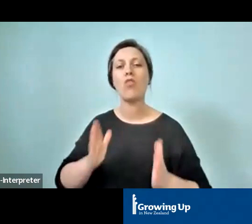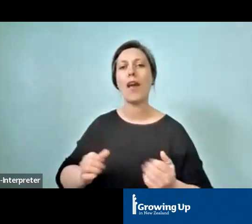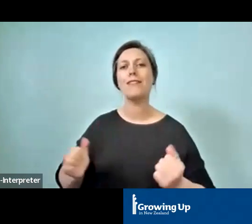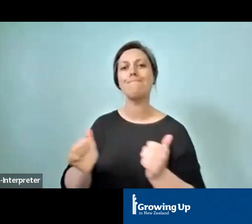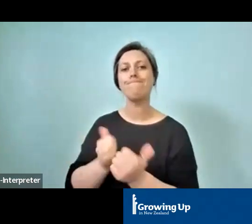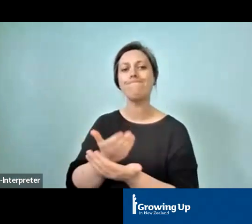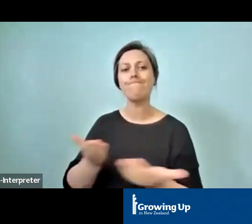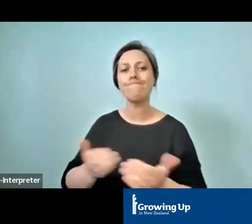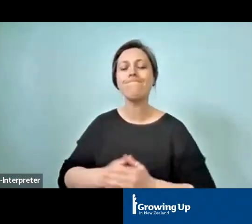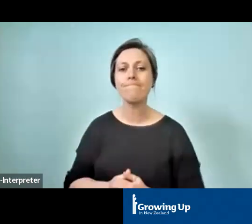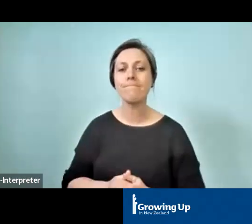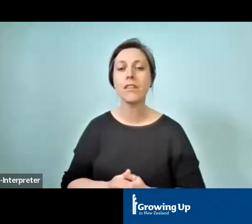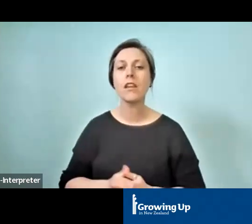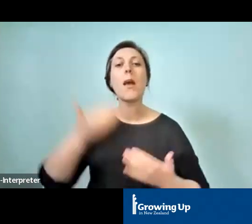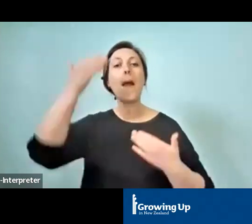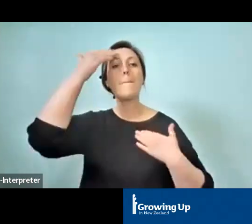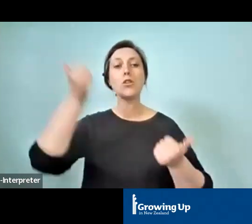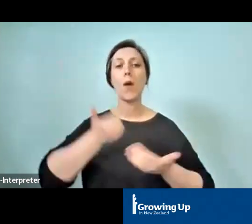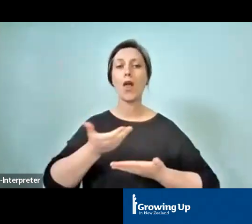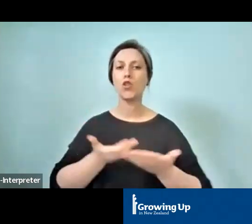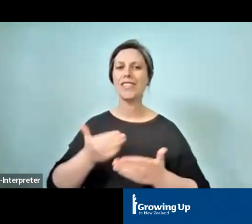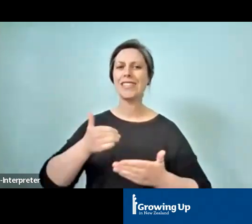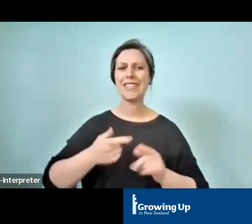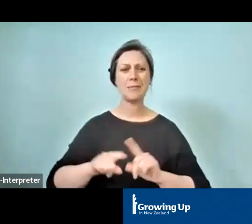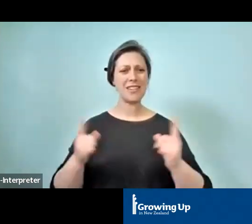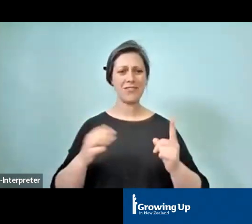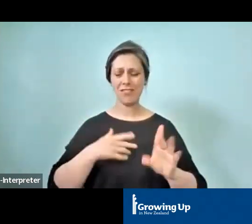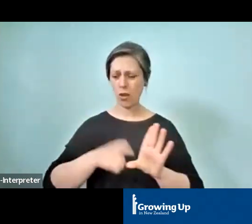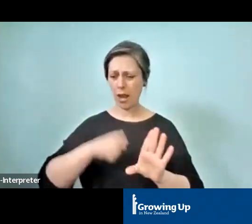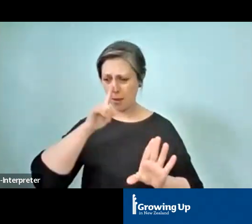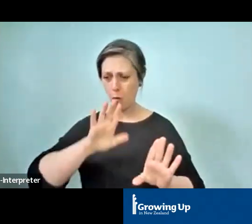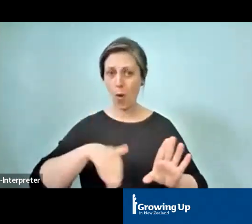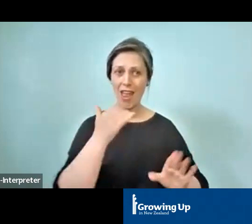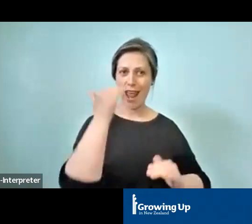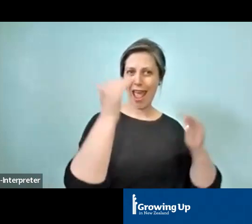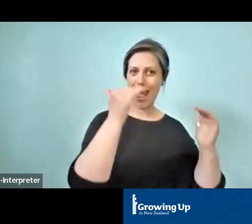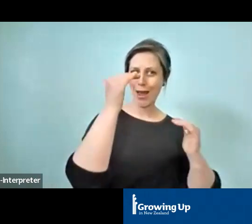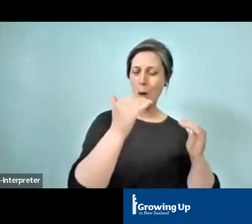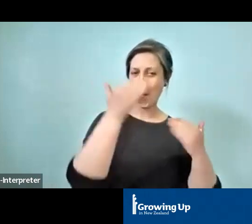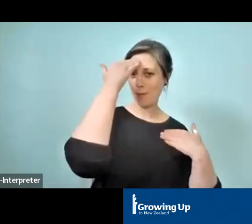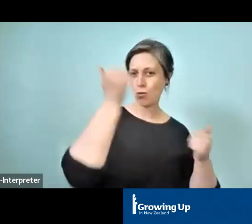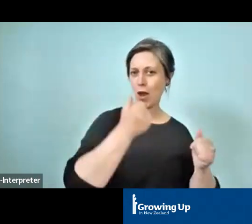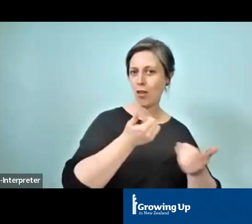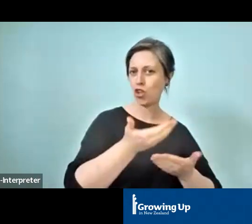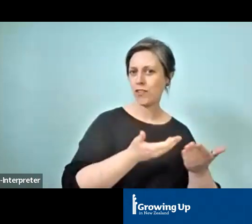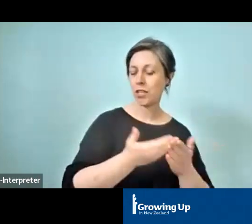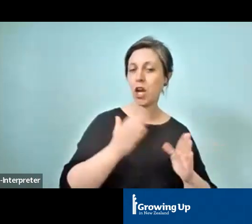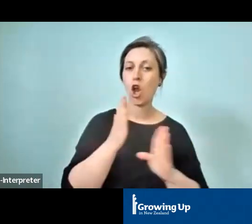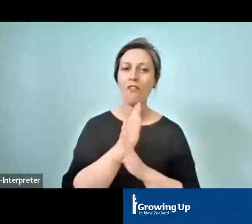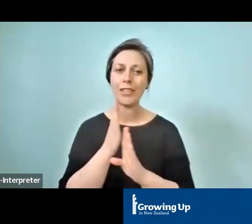think mental health services need to be different for young people than they are for adults.